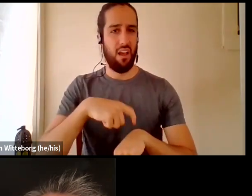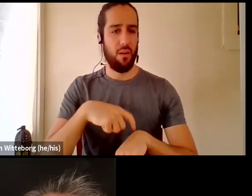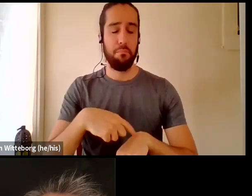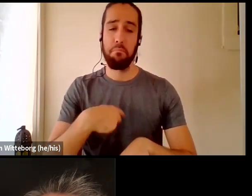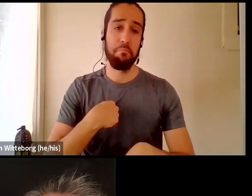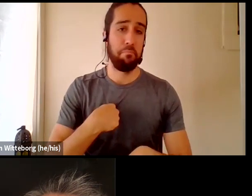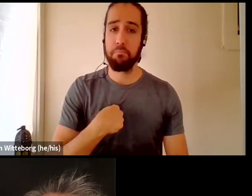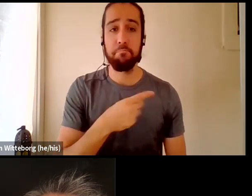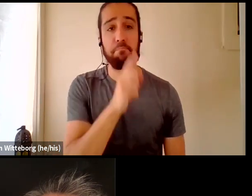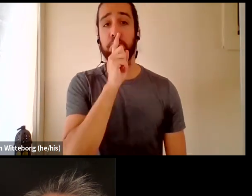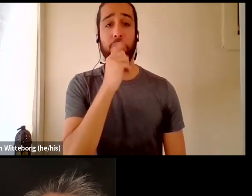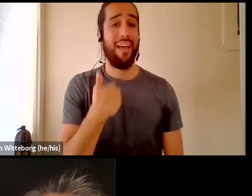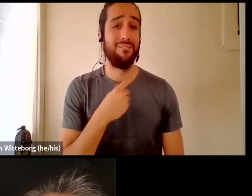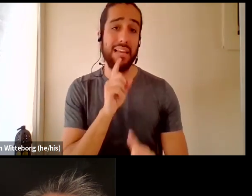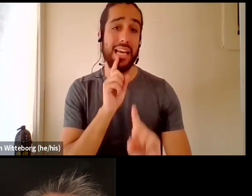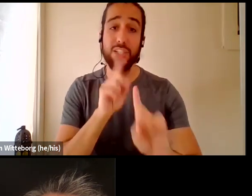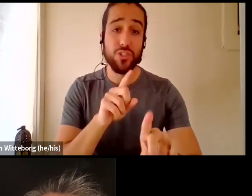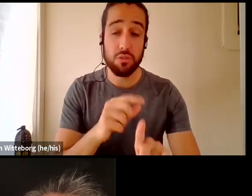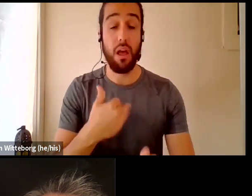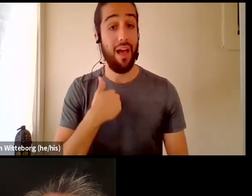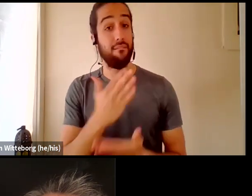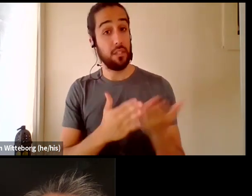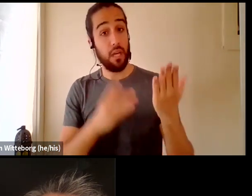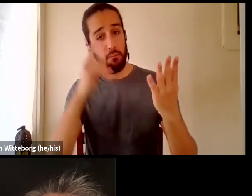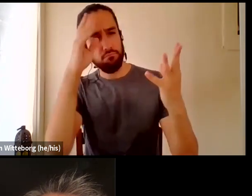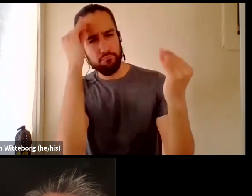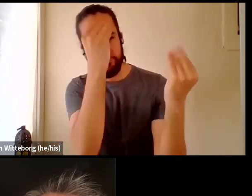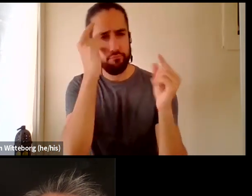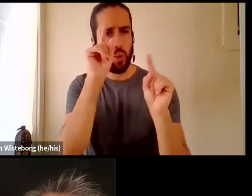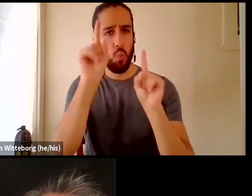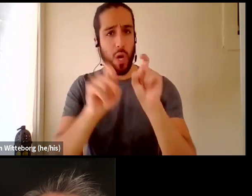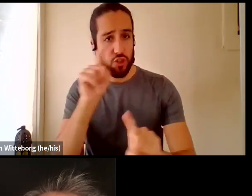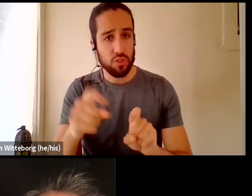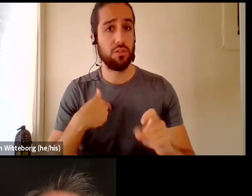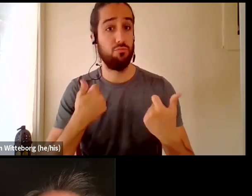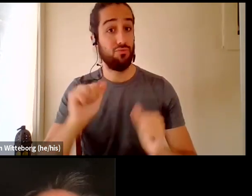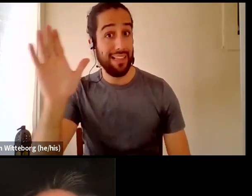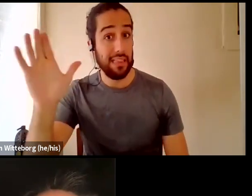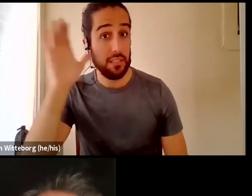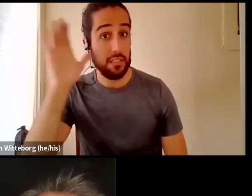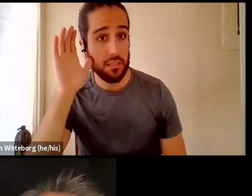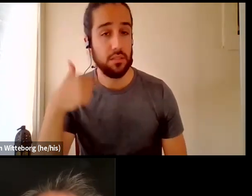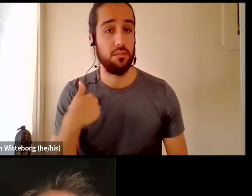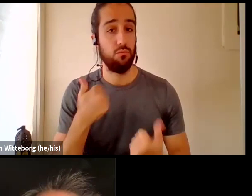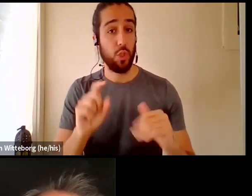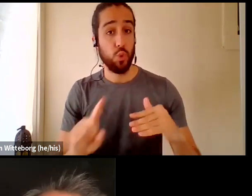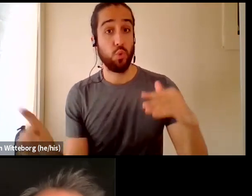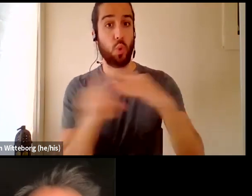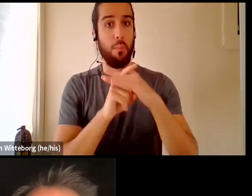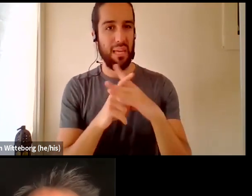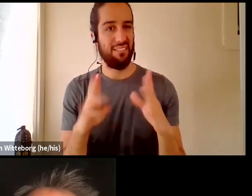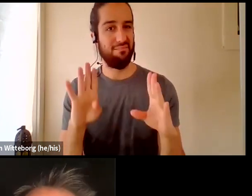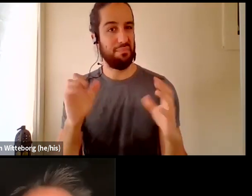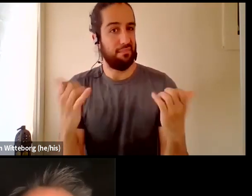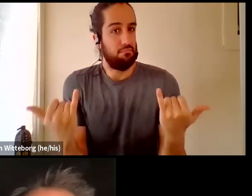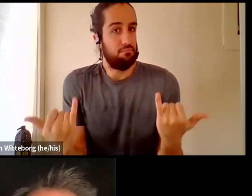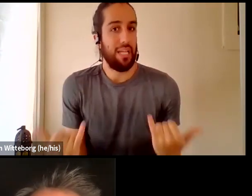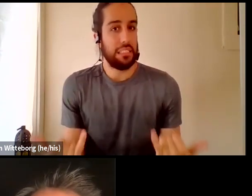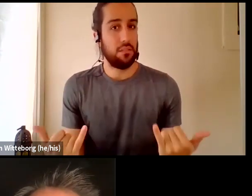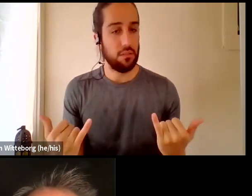forming questions and I'm trying to listen and I'm trying to show up and be present. But I